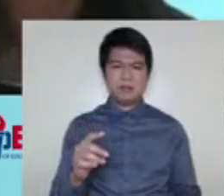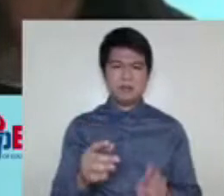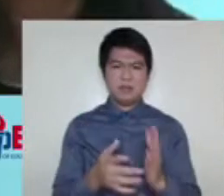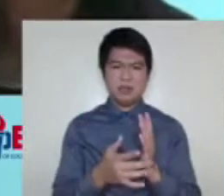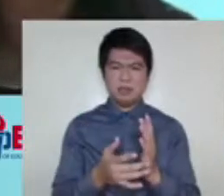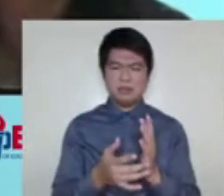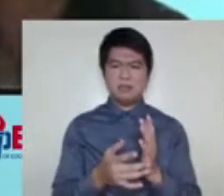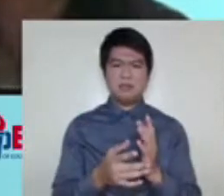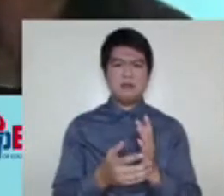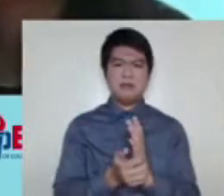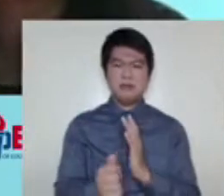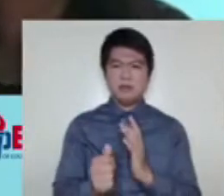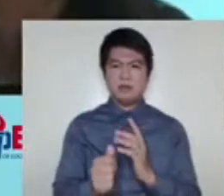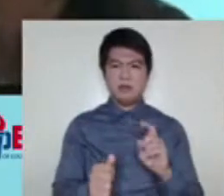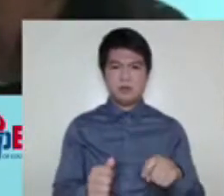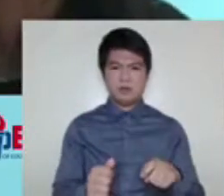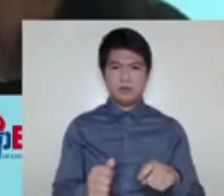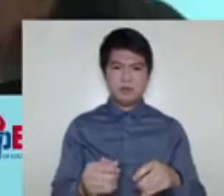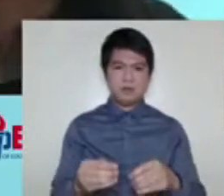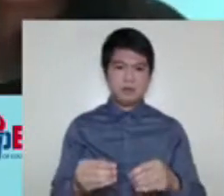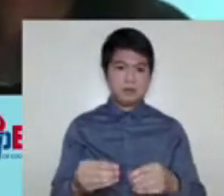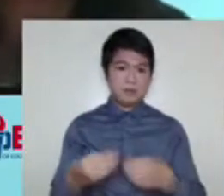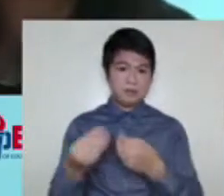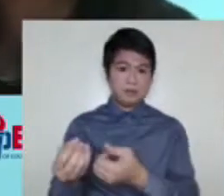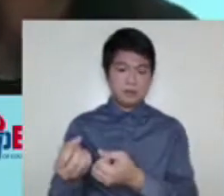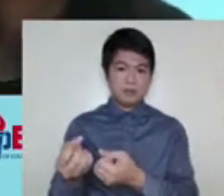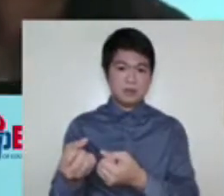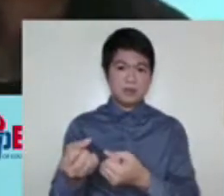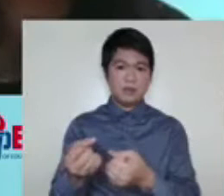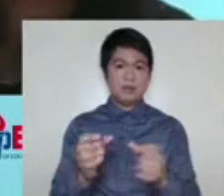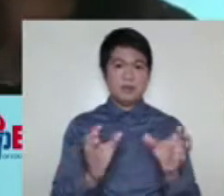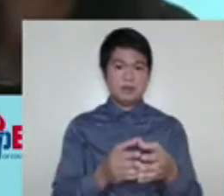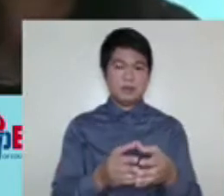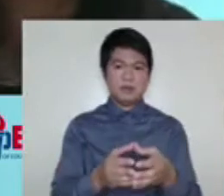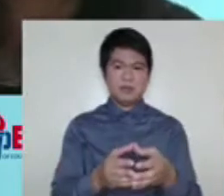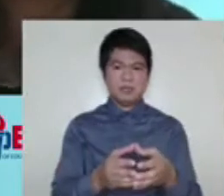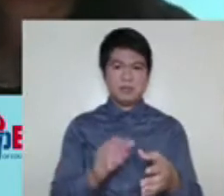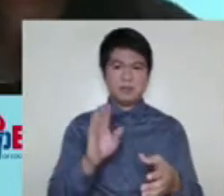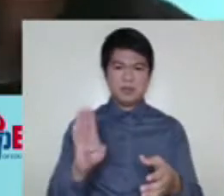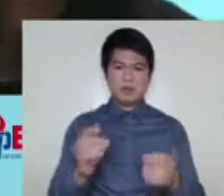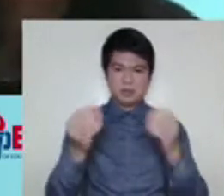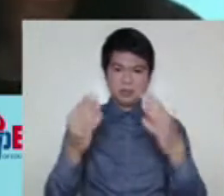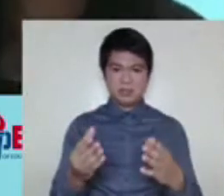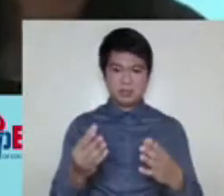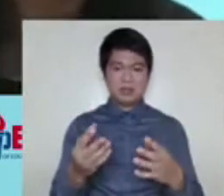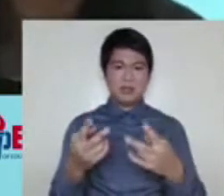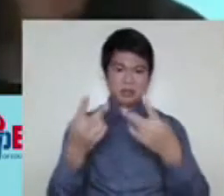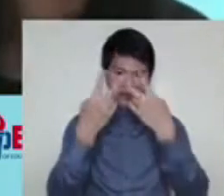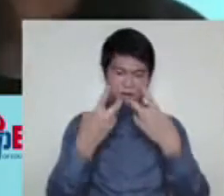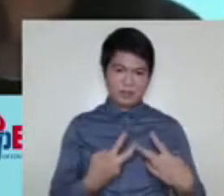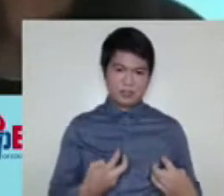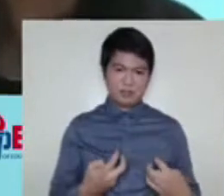will need to submit is set B or the teacher reflection form. Specifically for set B, which will